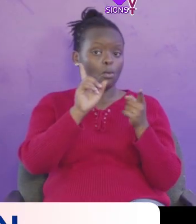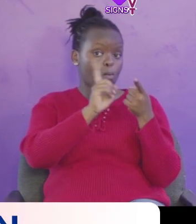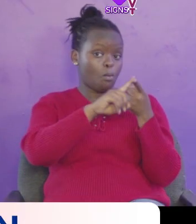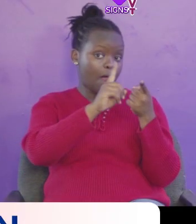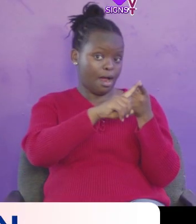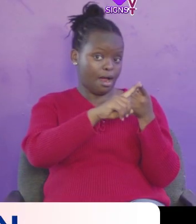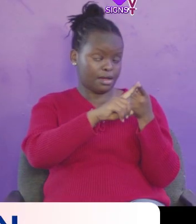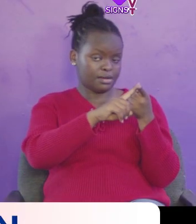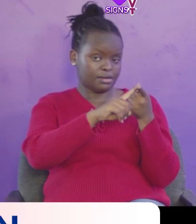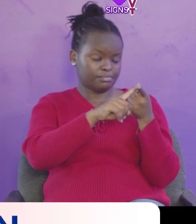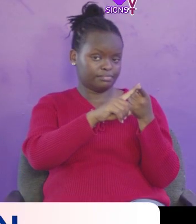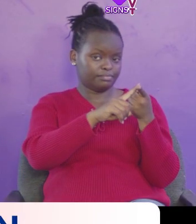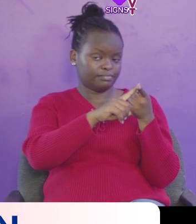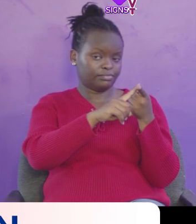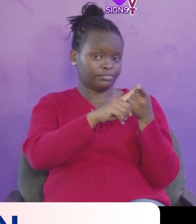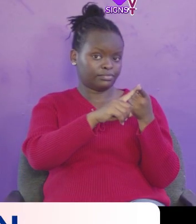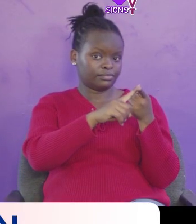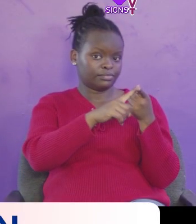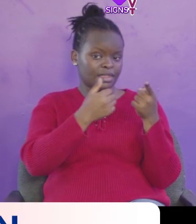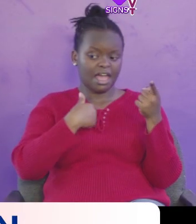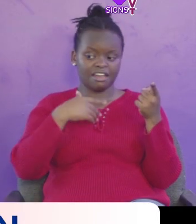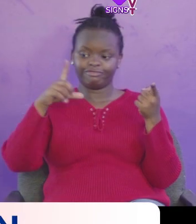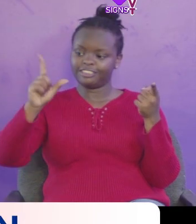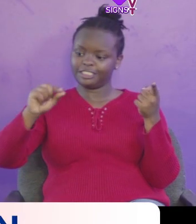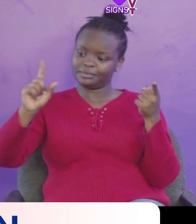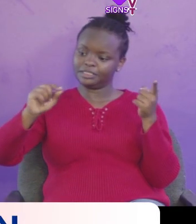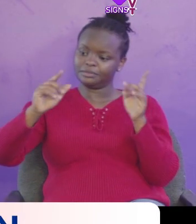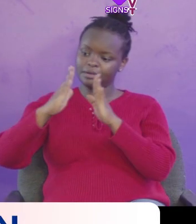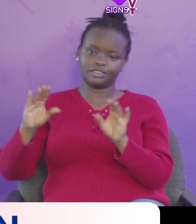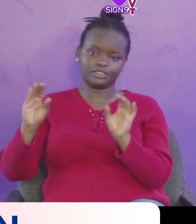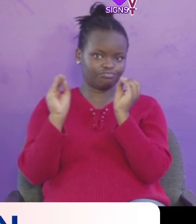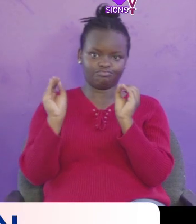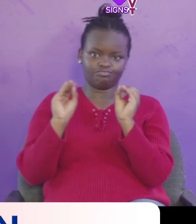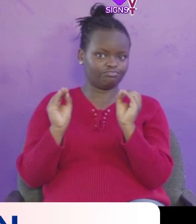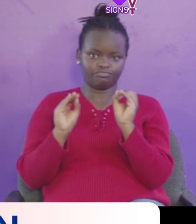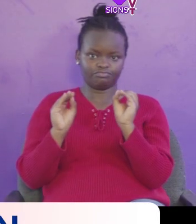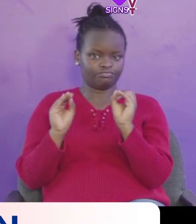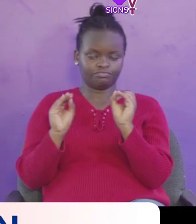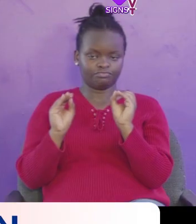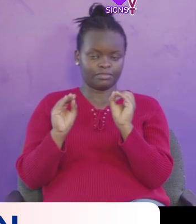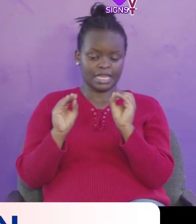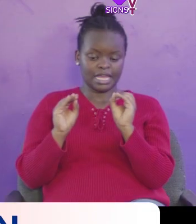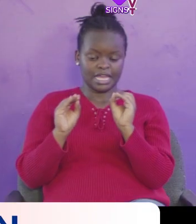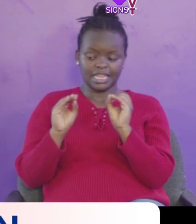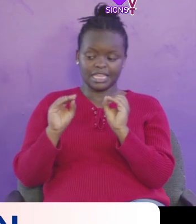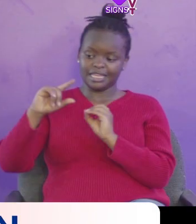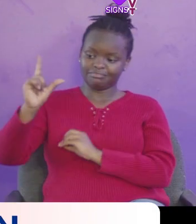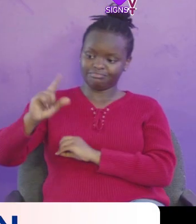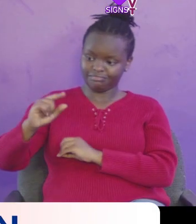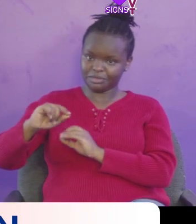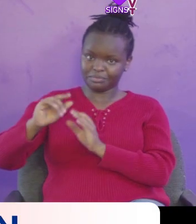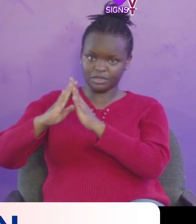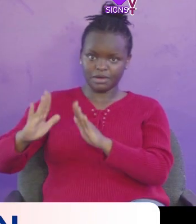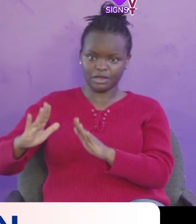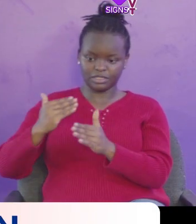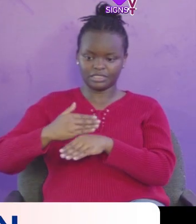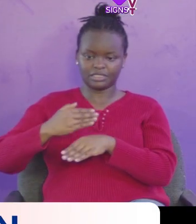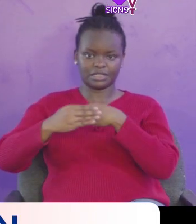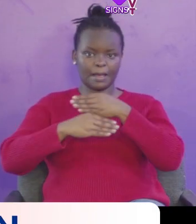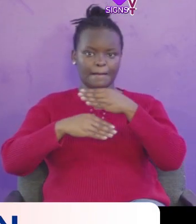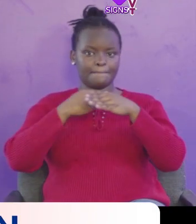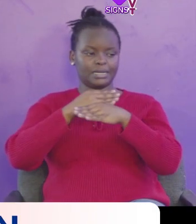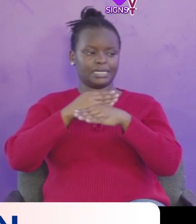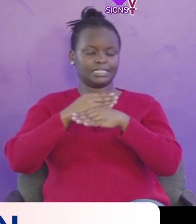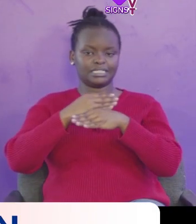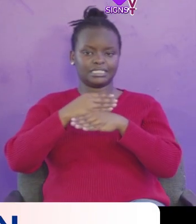Number one, before I even tell you, there is no affordable houses in Mukuru. The so-called affordable houses in Mukuru, they are built in Starehe Ward.